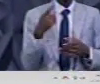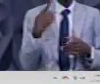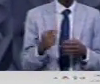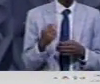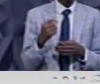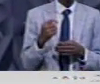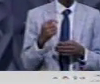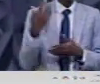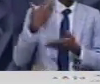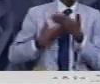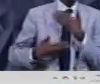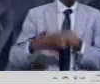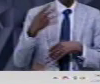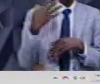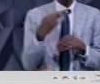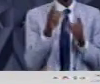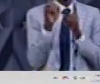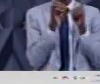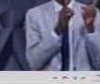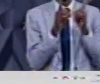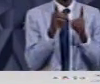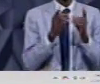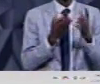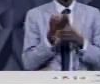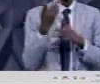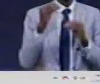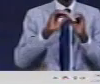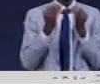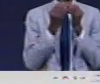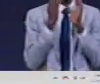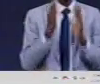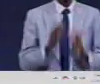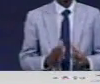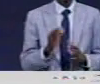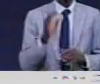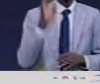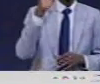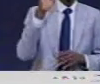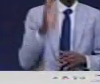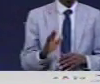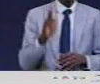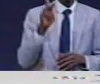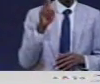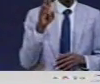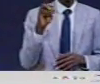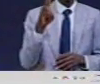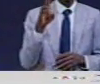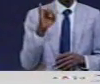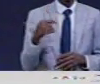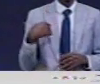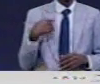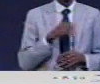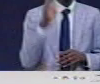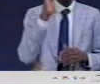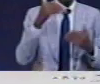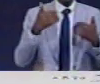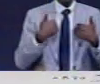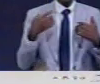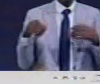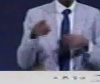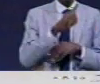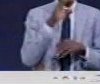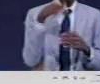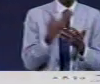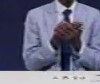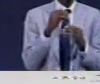we will have them many in Jesus' name. We now move to the next, which is the